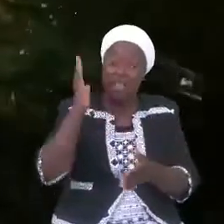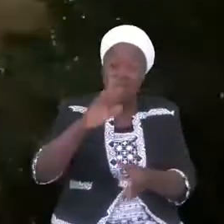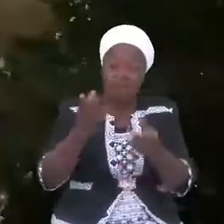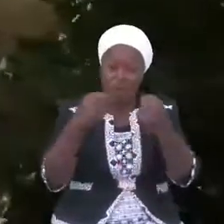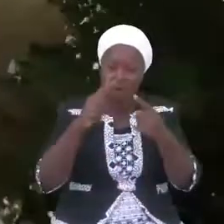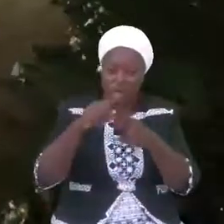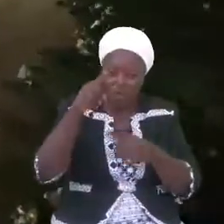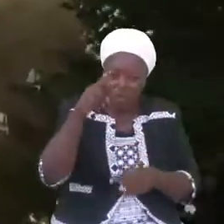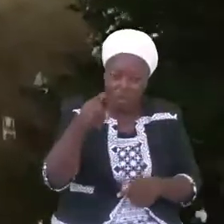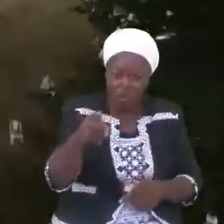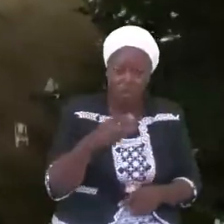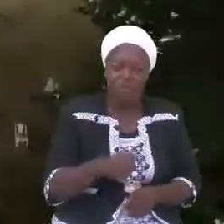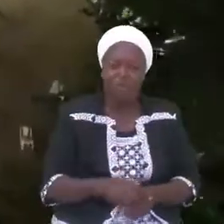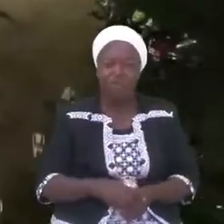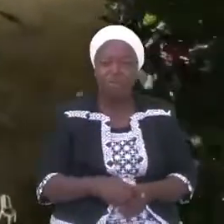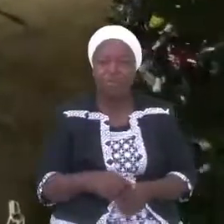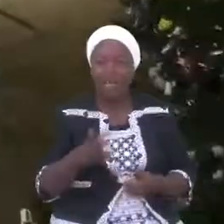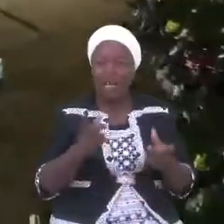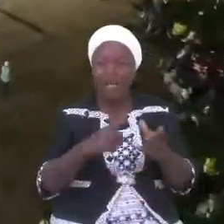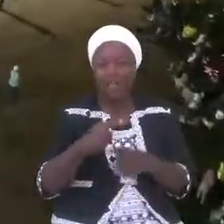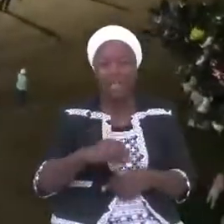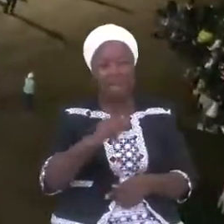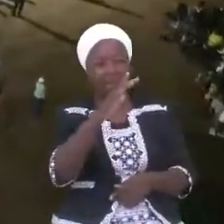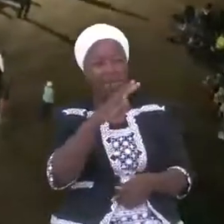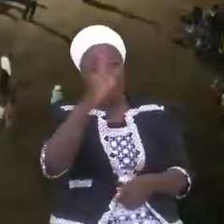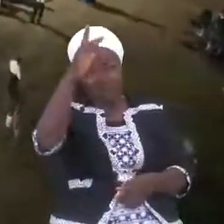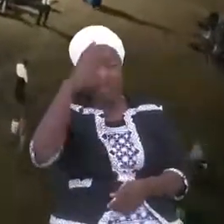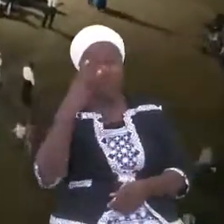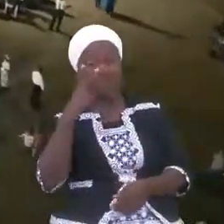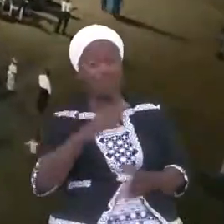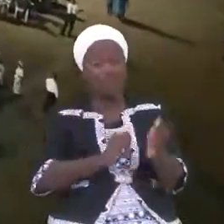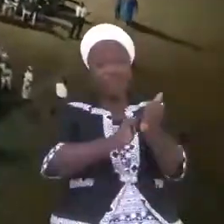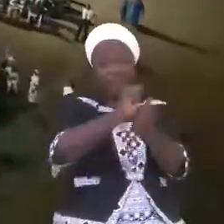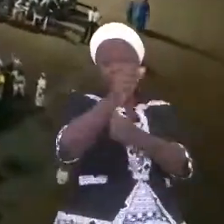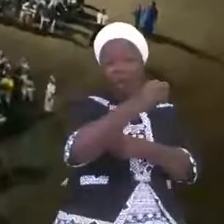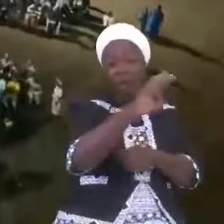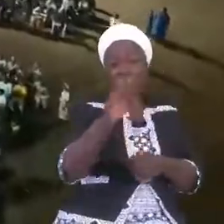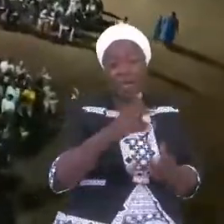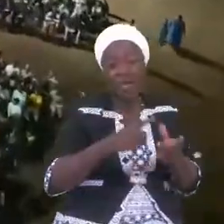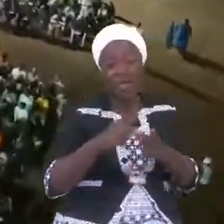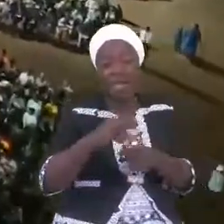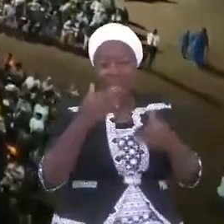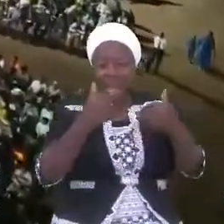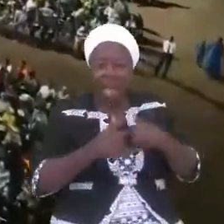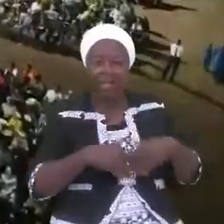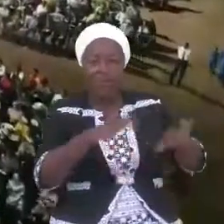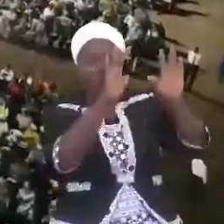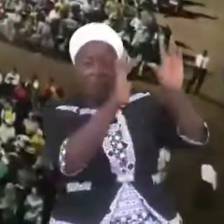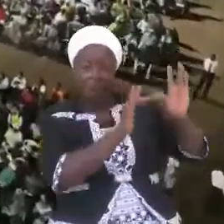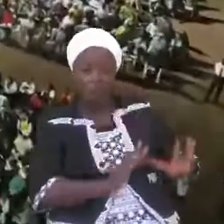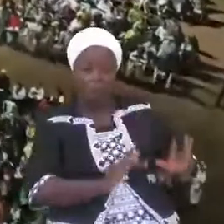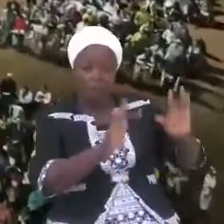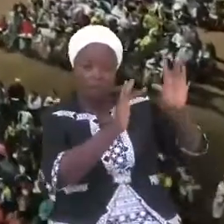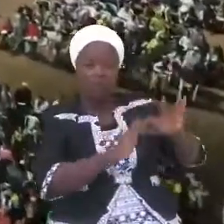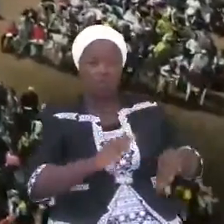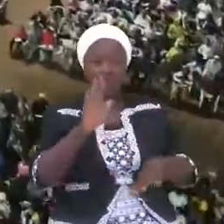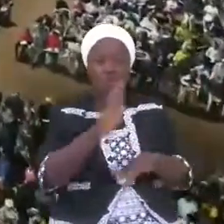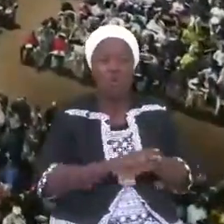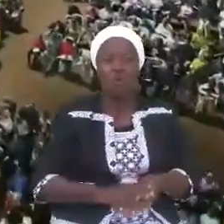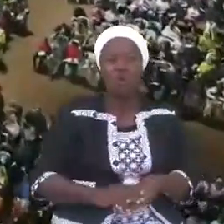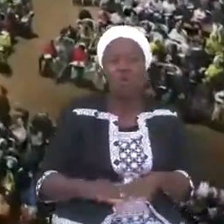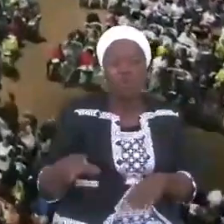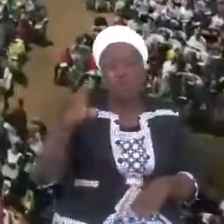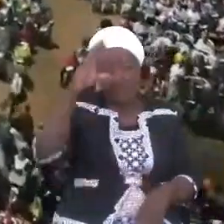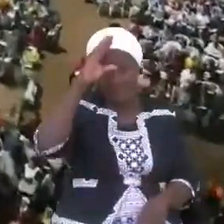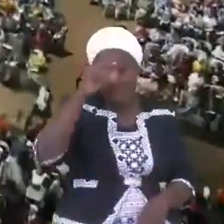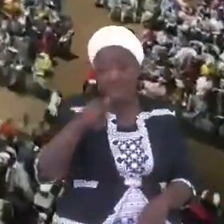you. Amen. And his father saw him afar off, and his father then had compassion on him and